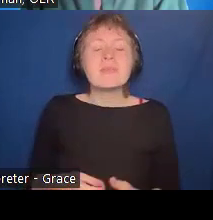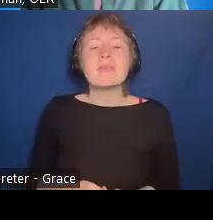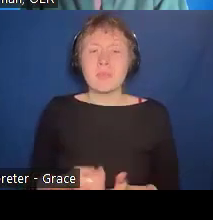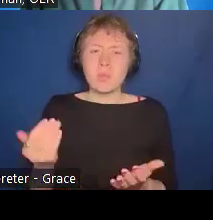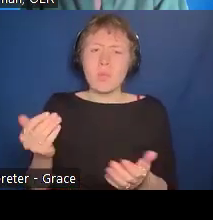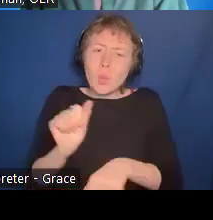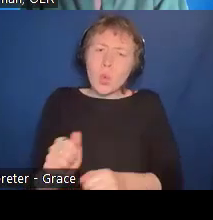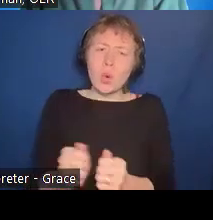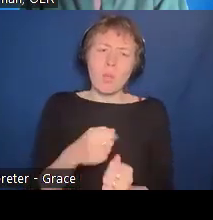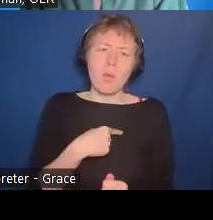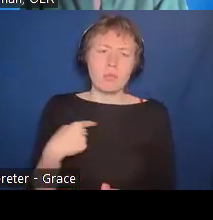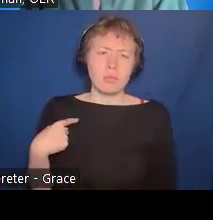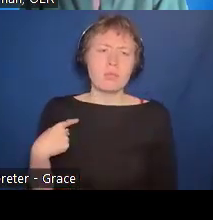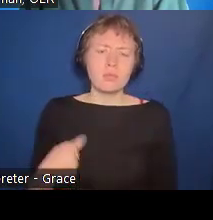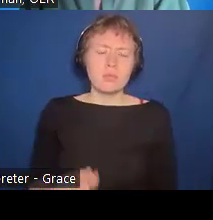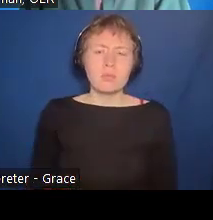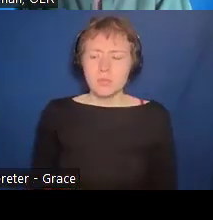us.